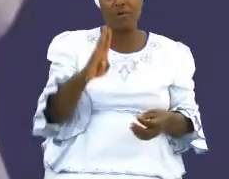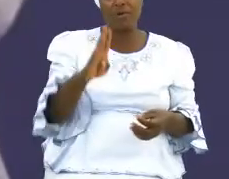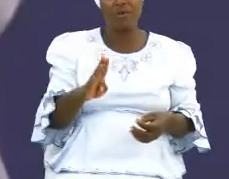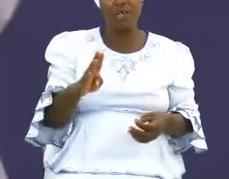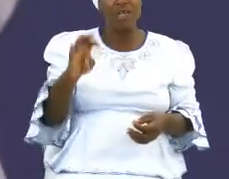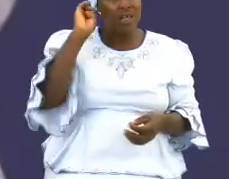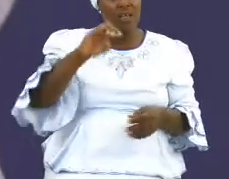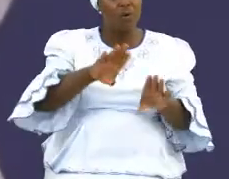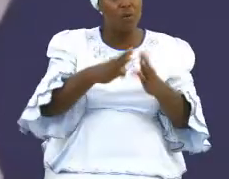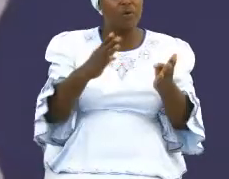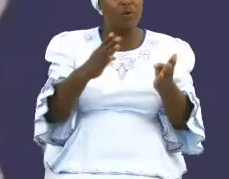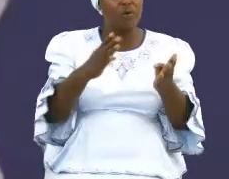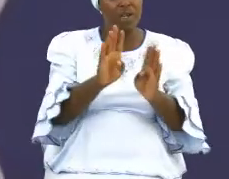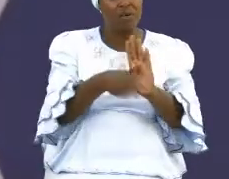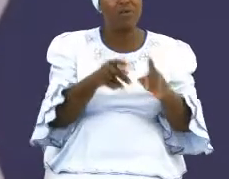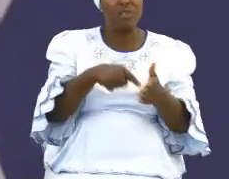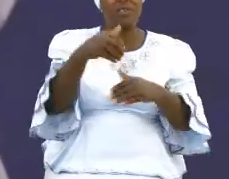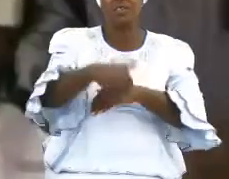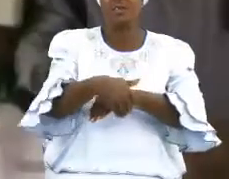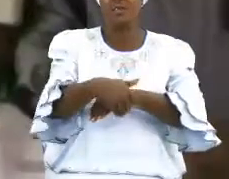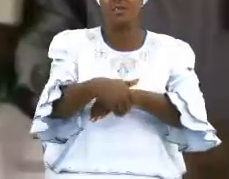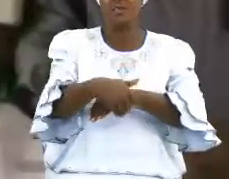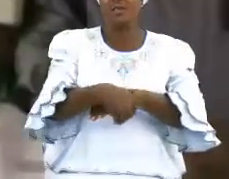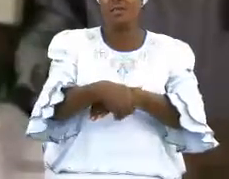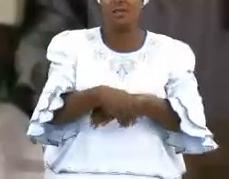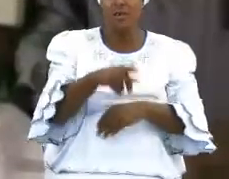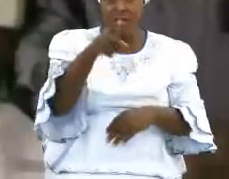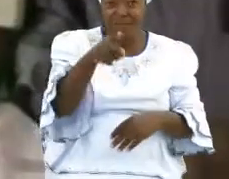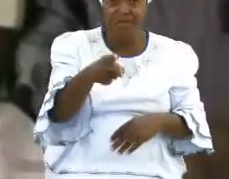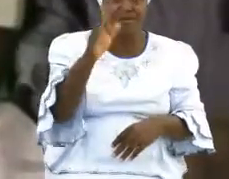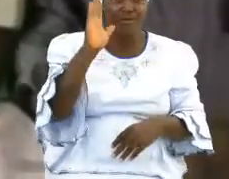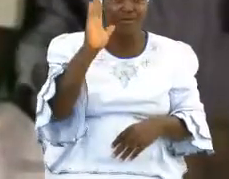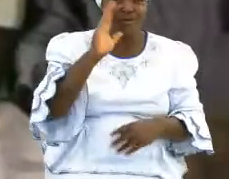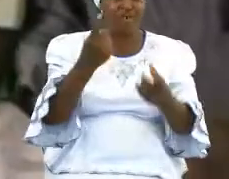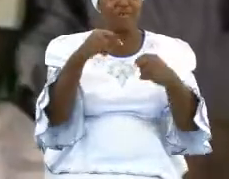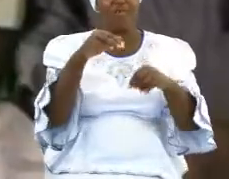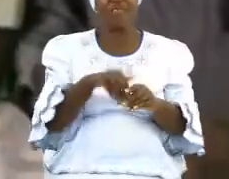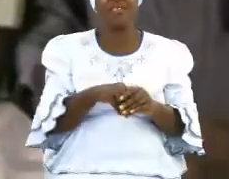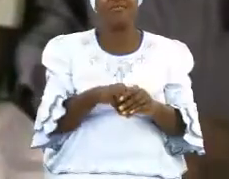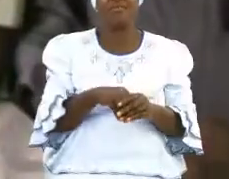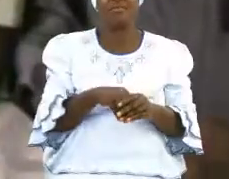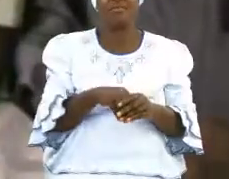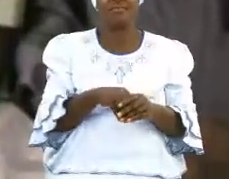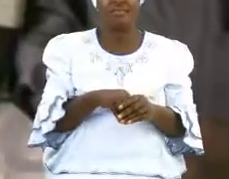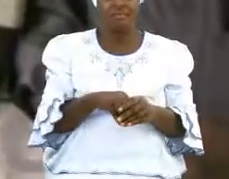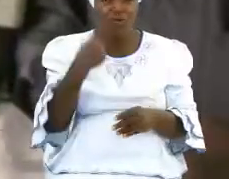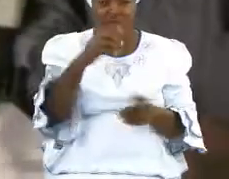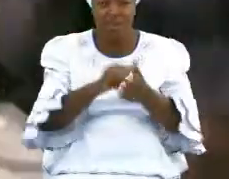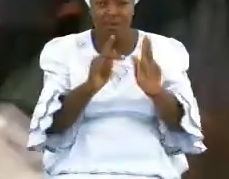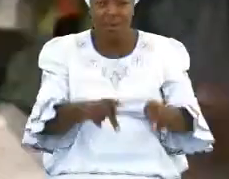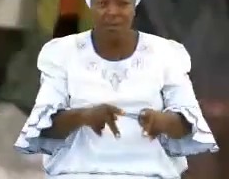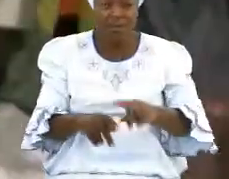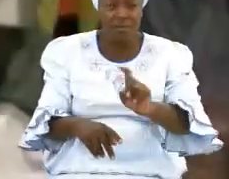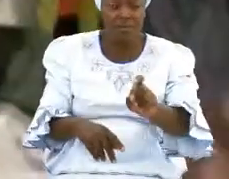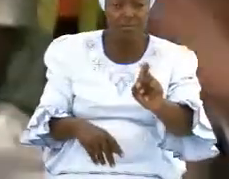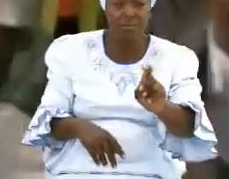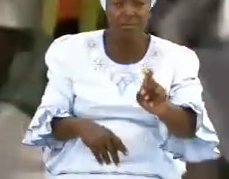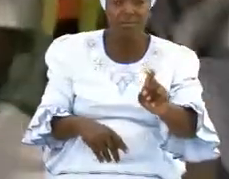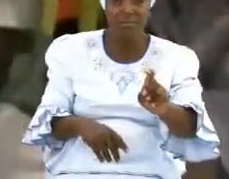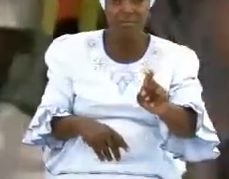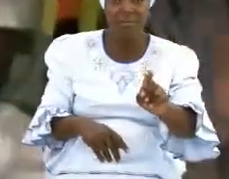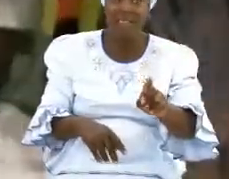the door tonight. You are coming. What am I talking about there?